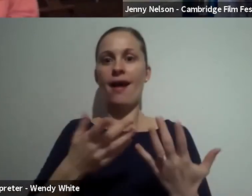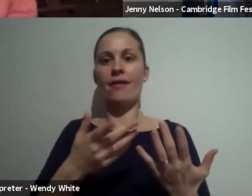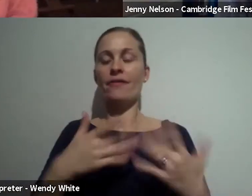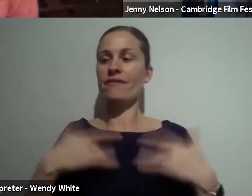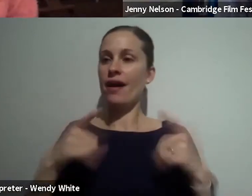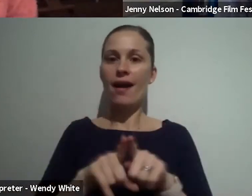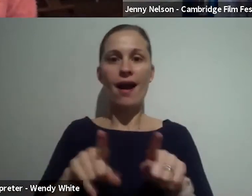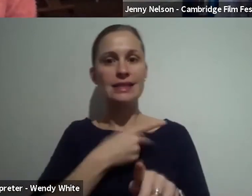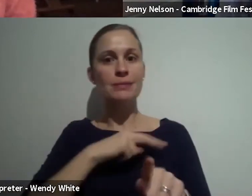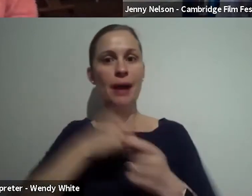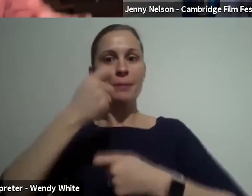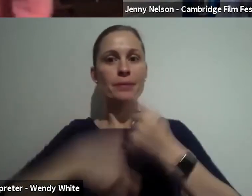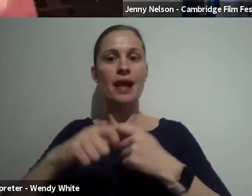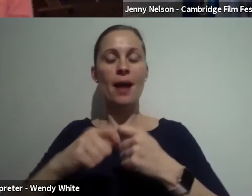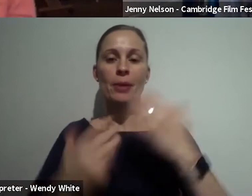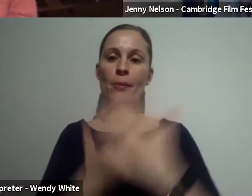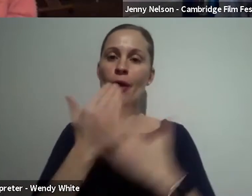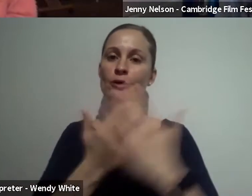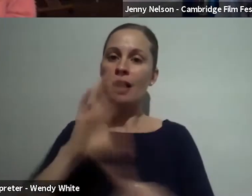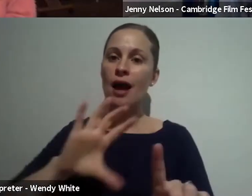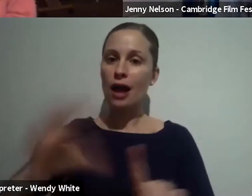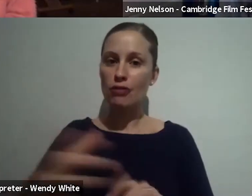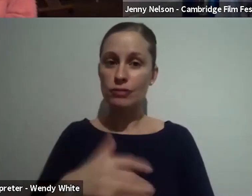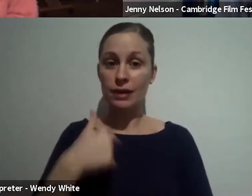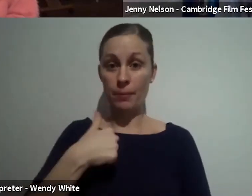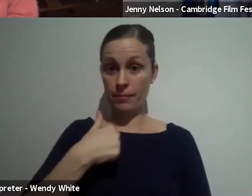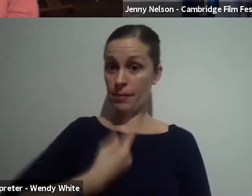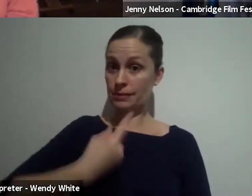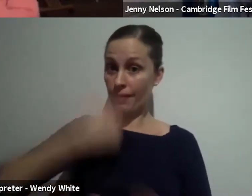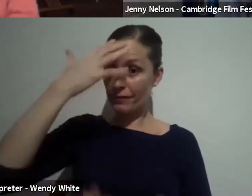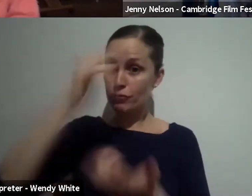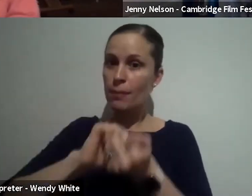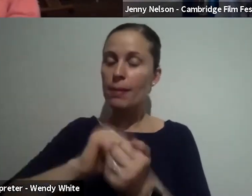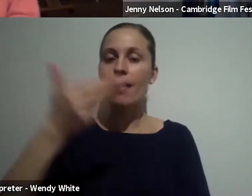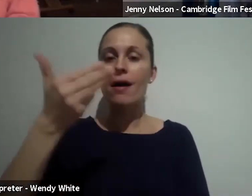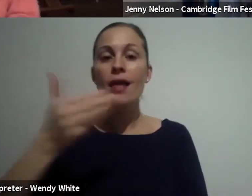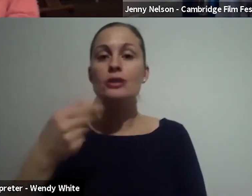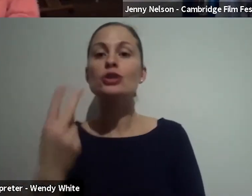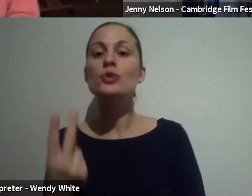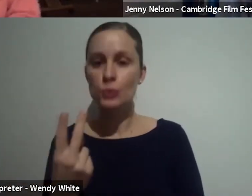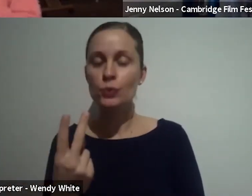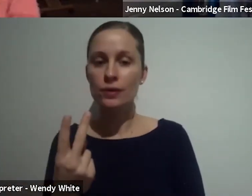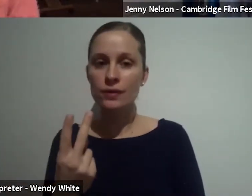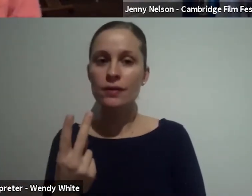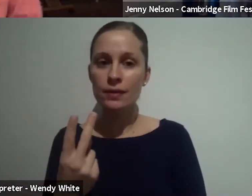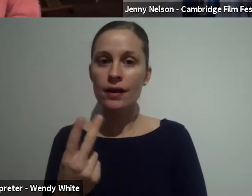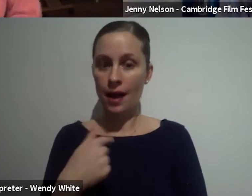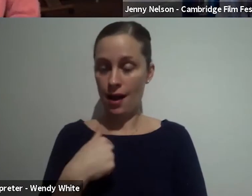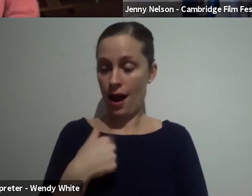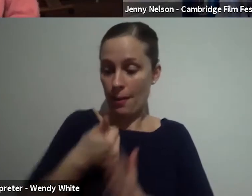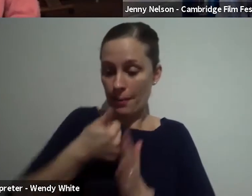liberated. But what I remember of the year 92, and mostly what I started to remember